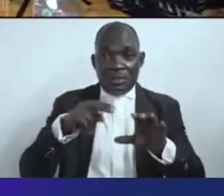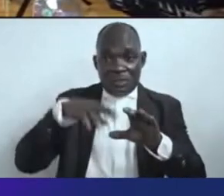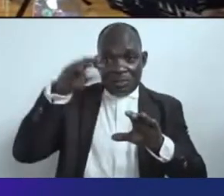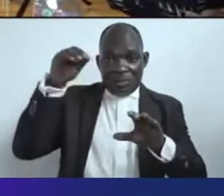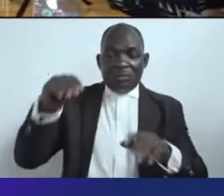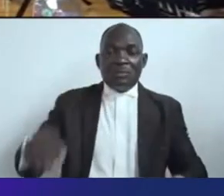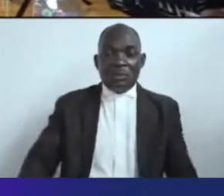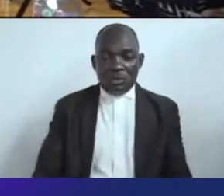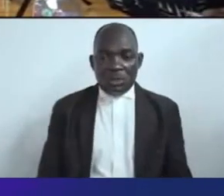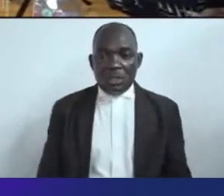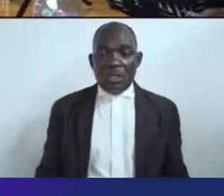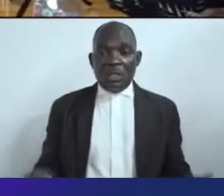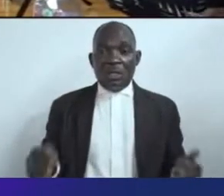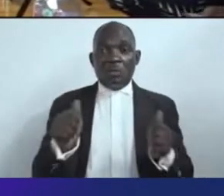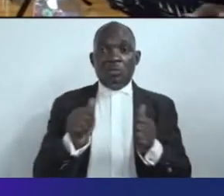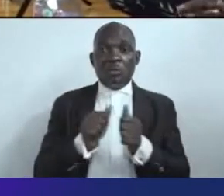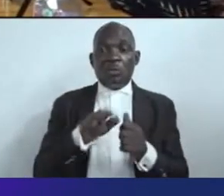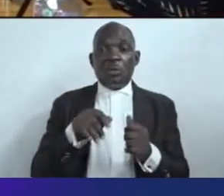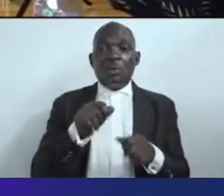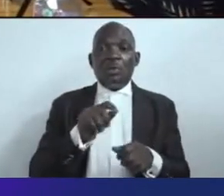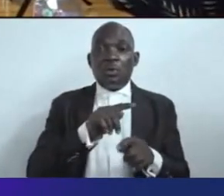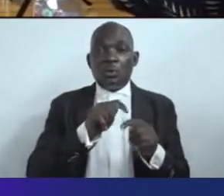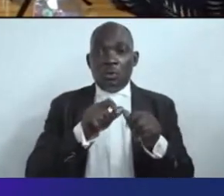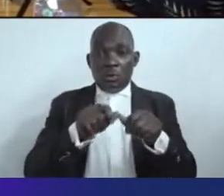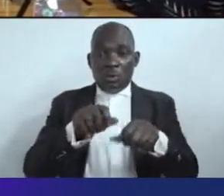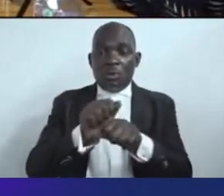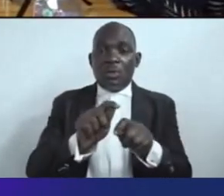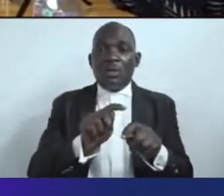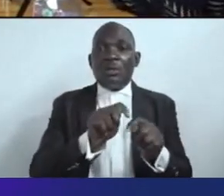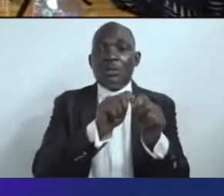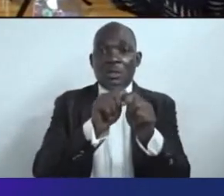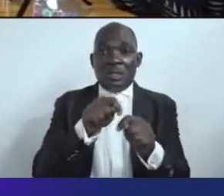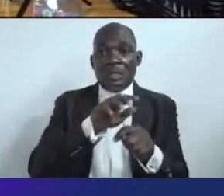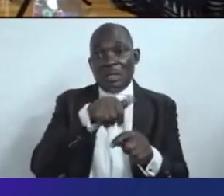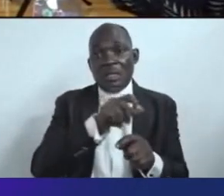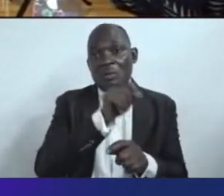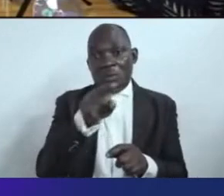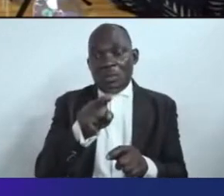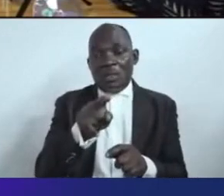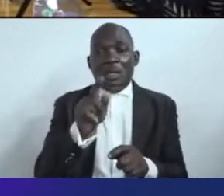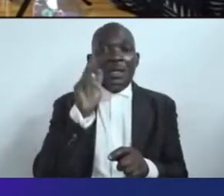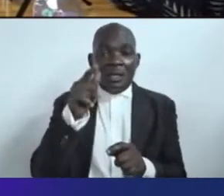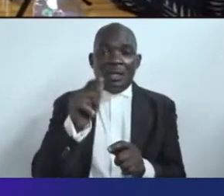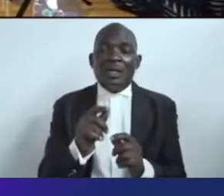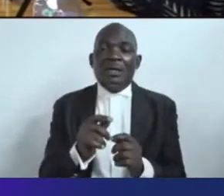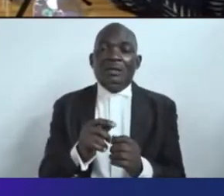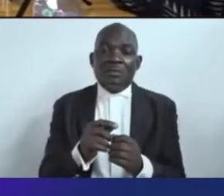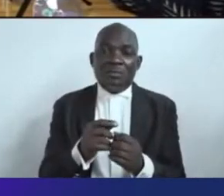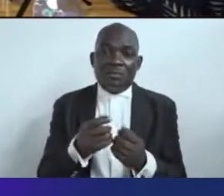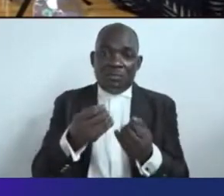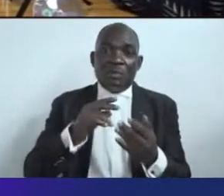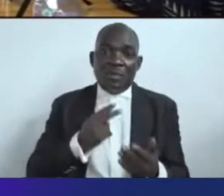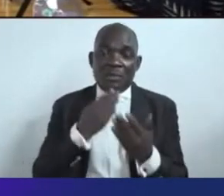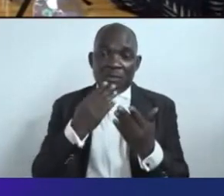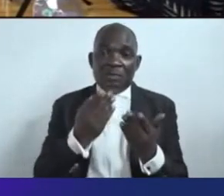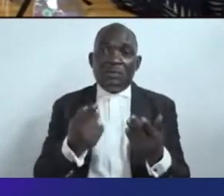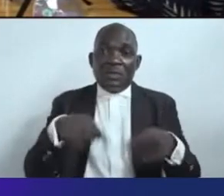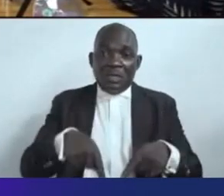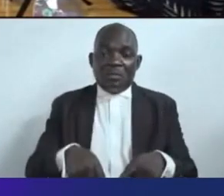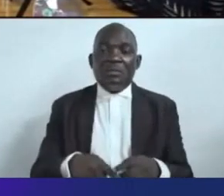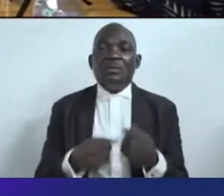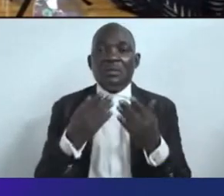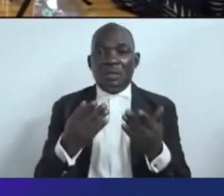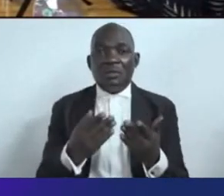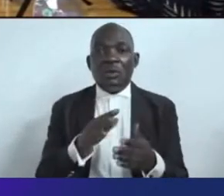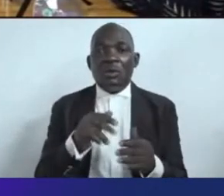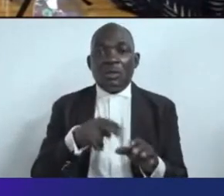Continue to work together. If you still have some additional questions, you can reach out to the communications department. We thank you for honoring your attention. Mr. Chairman,